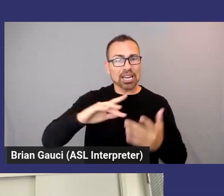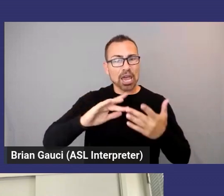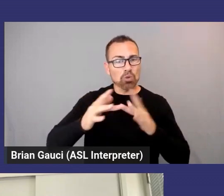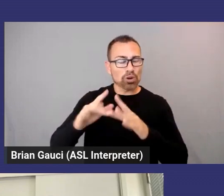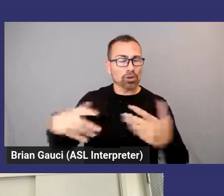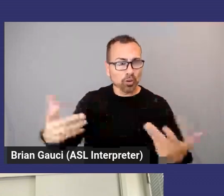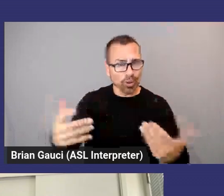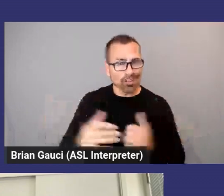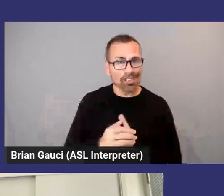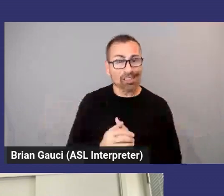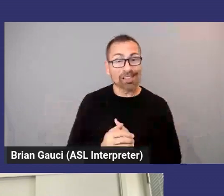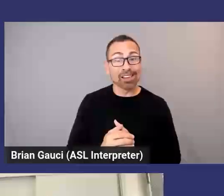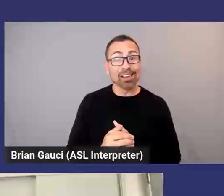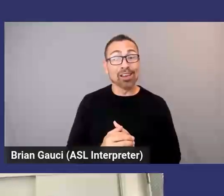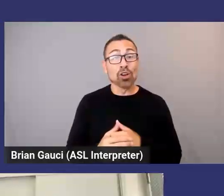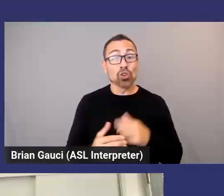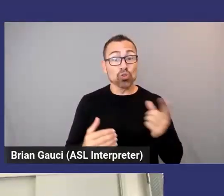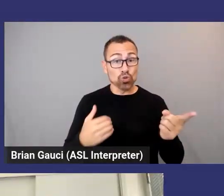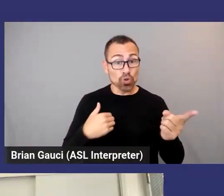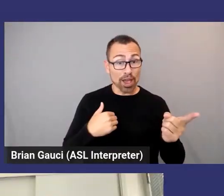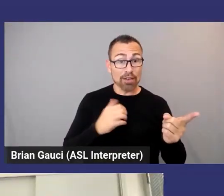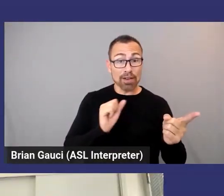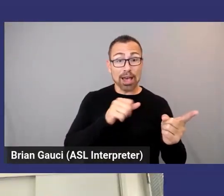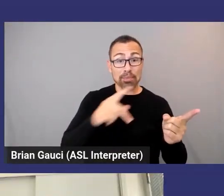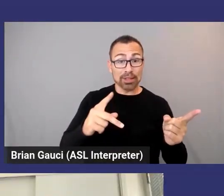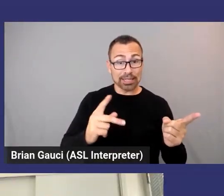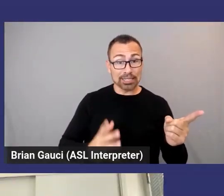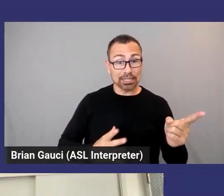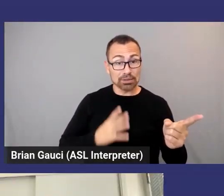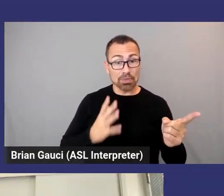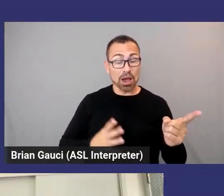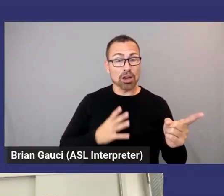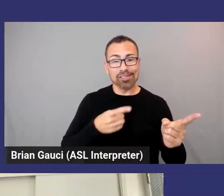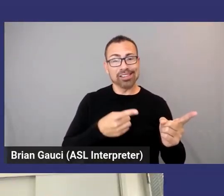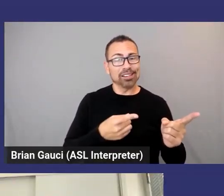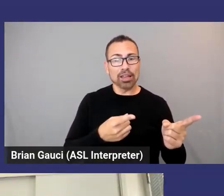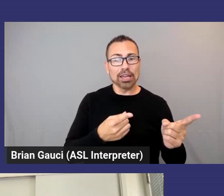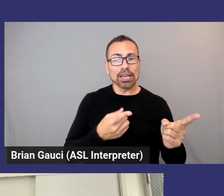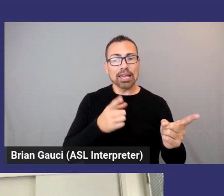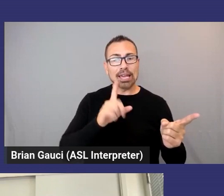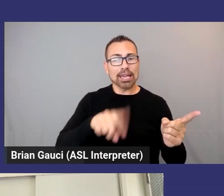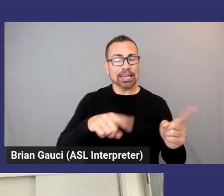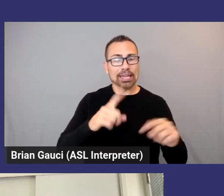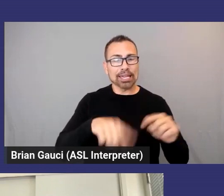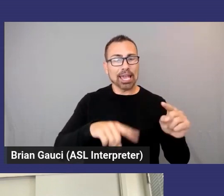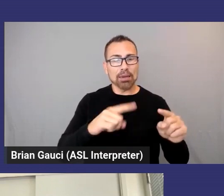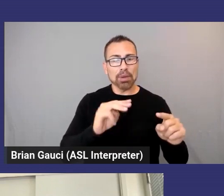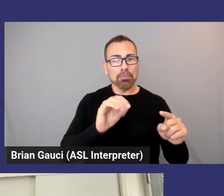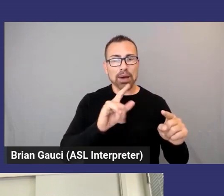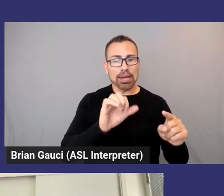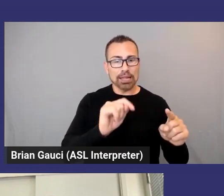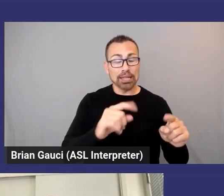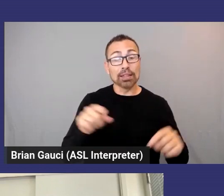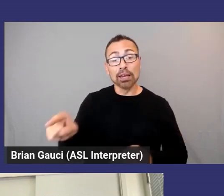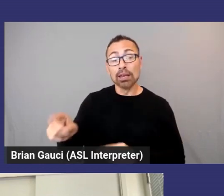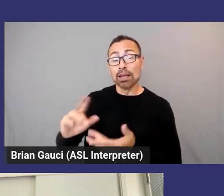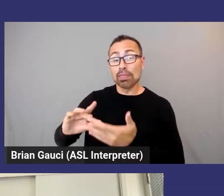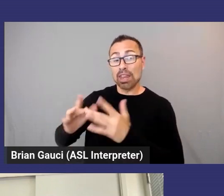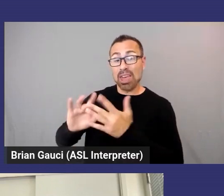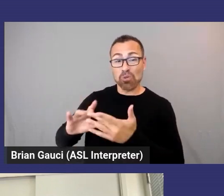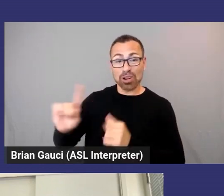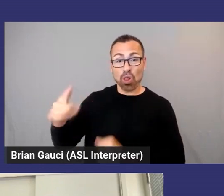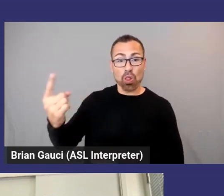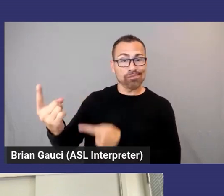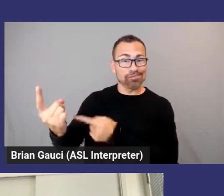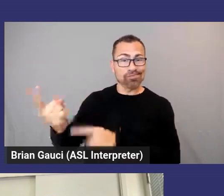look, modern applications can't get away with just the application part. It's not a monolith. They also can't get away with just networking. You need all